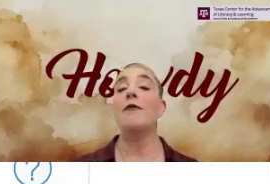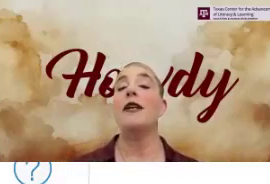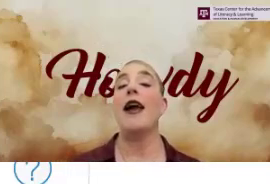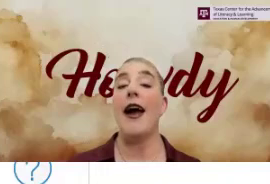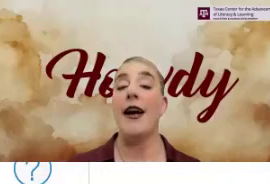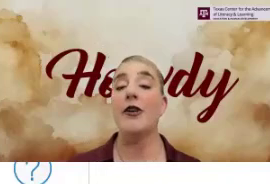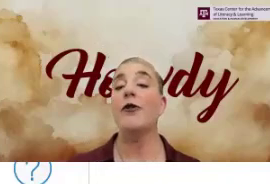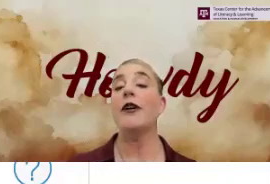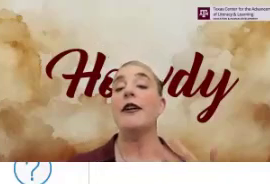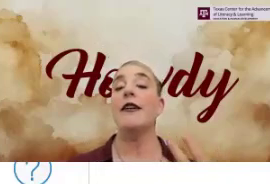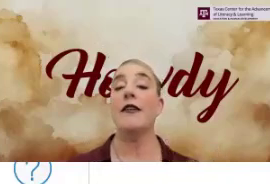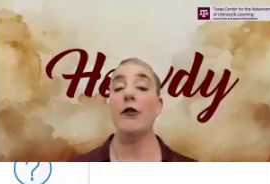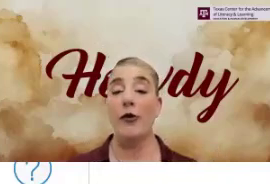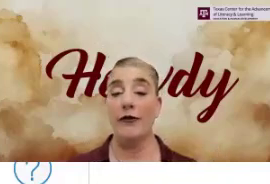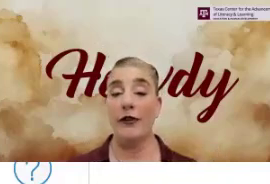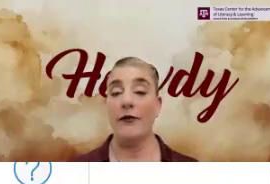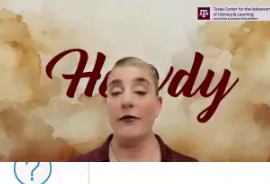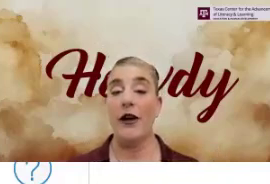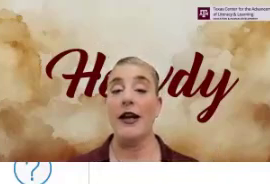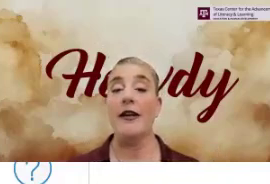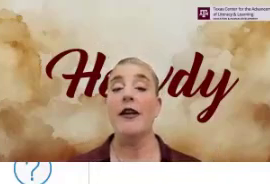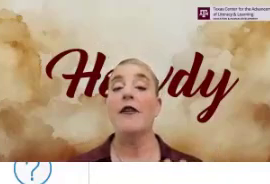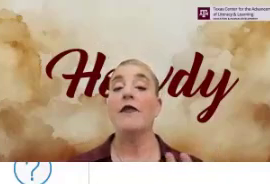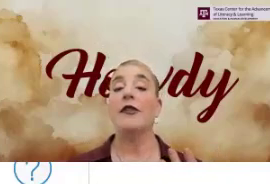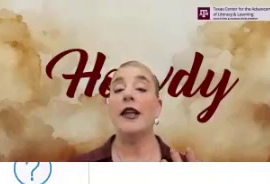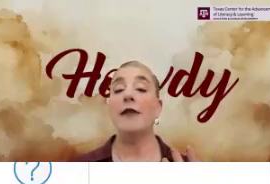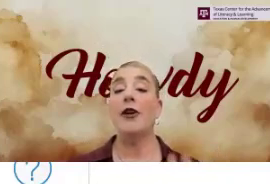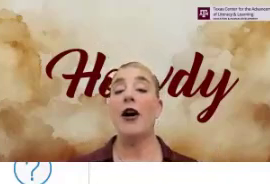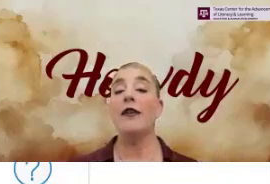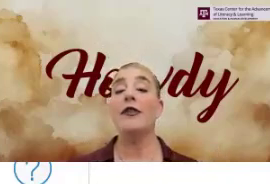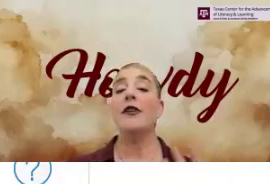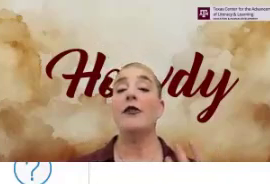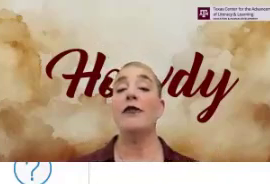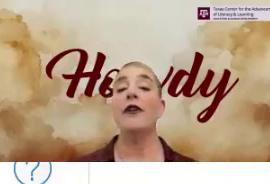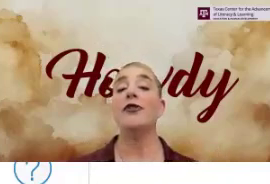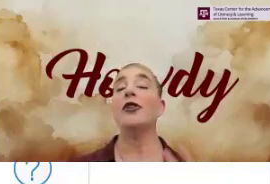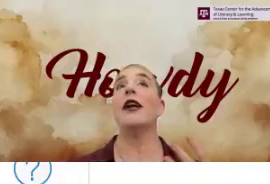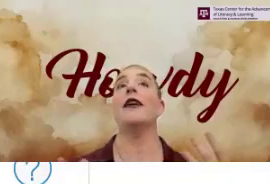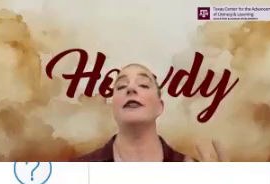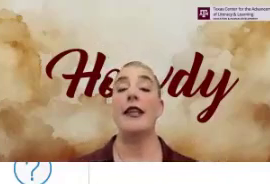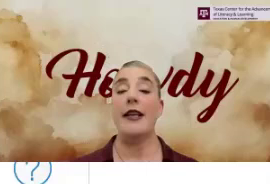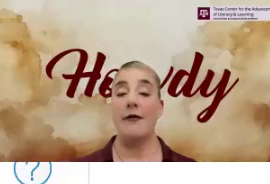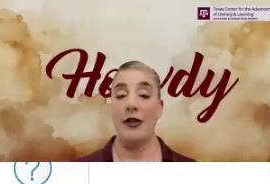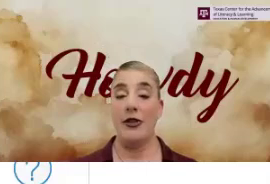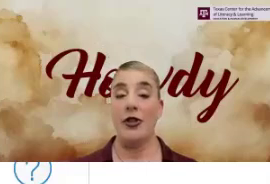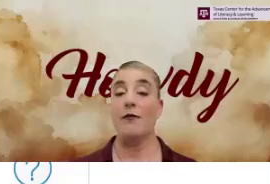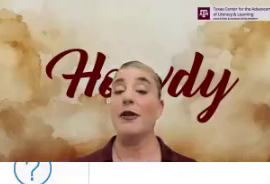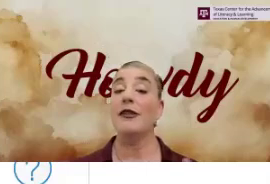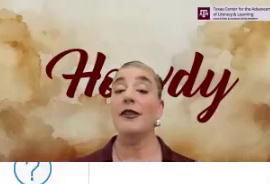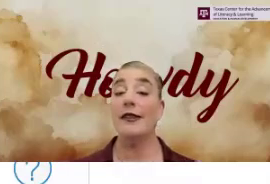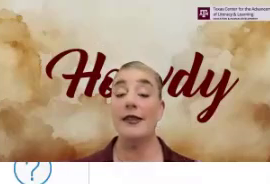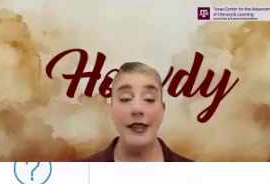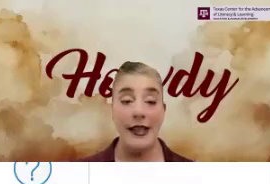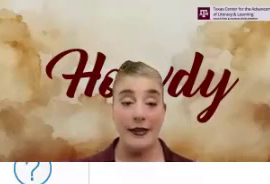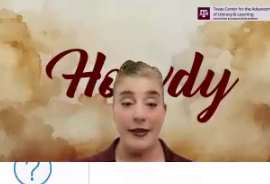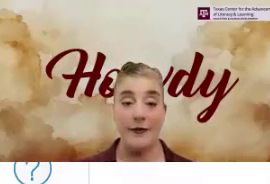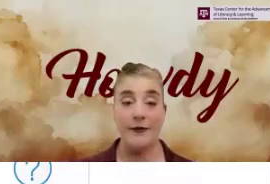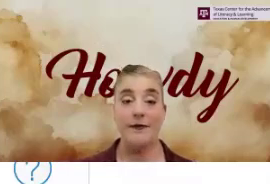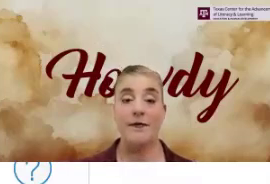We want to be accurate and equivalent, right? The same content or function as the image. Be